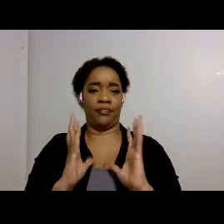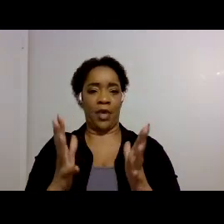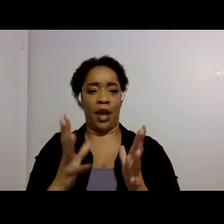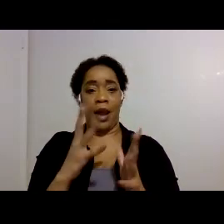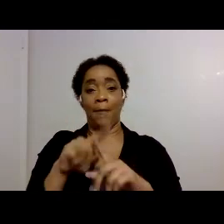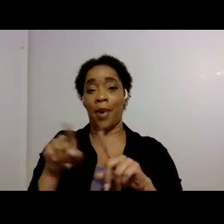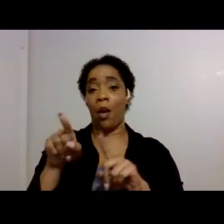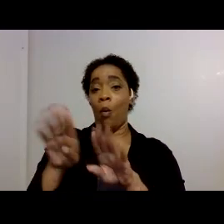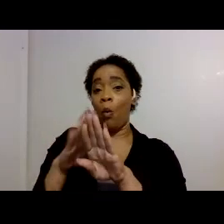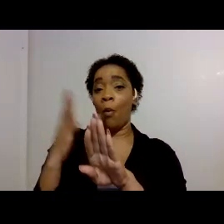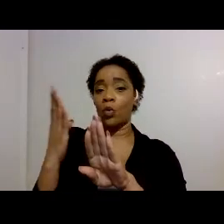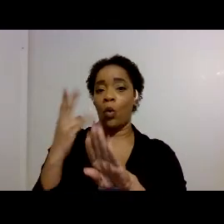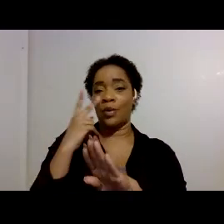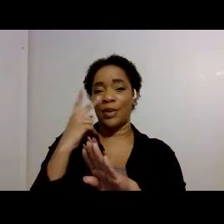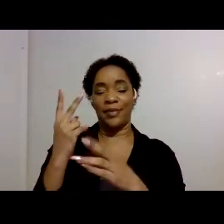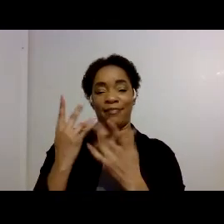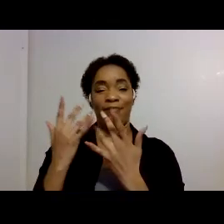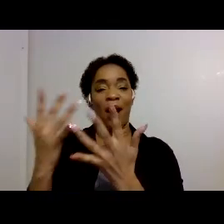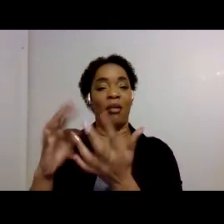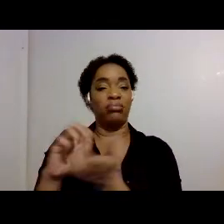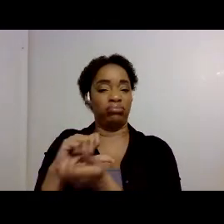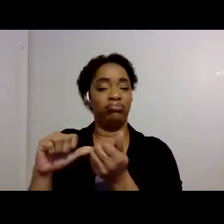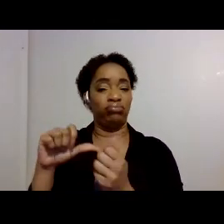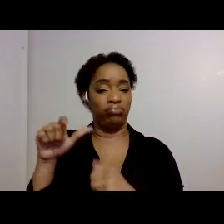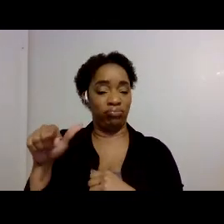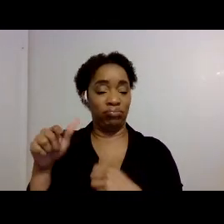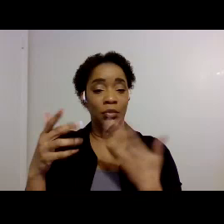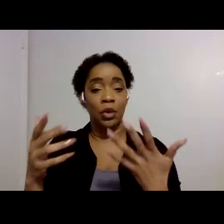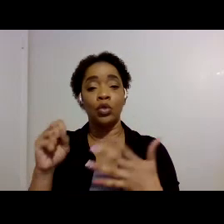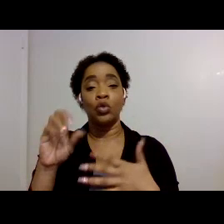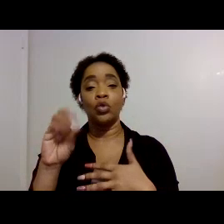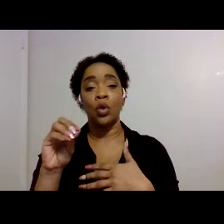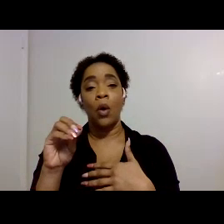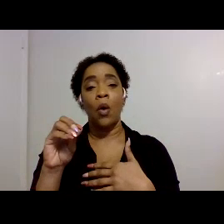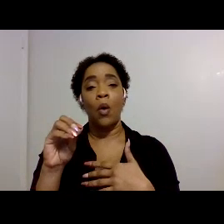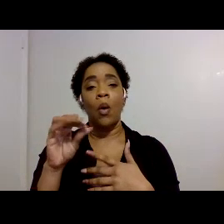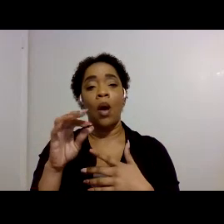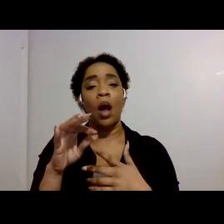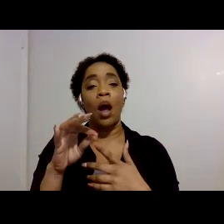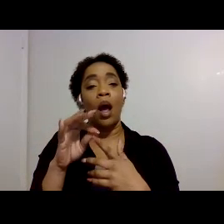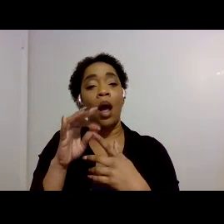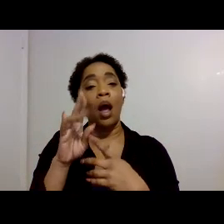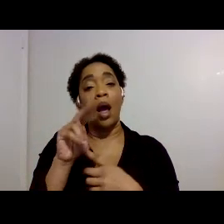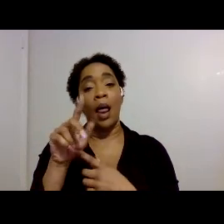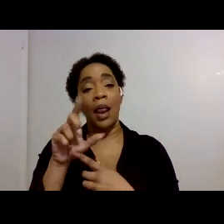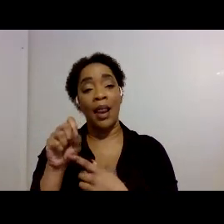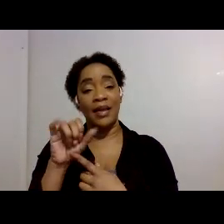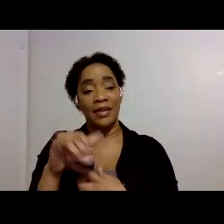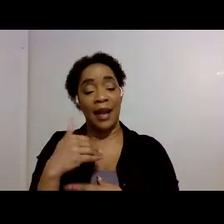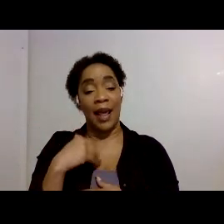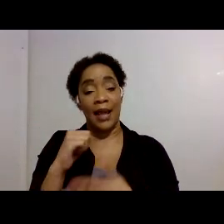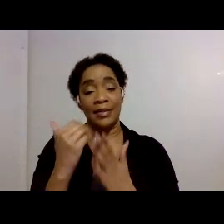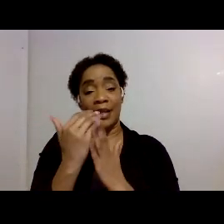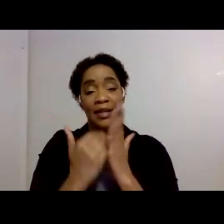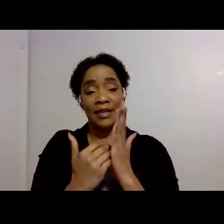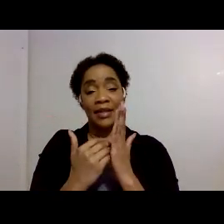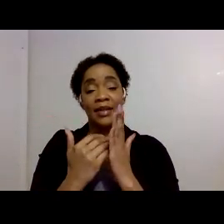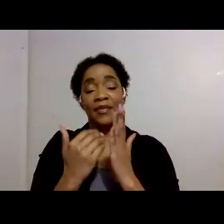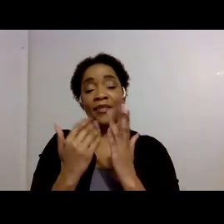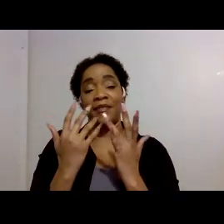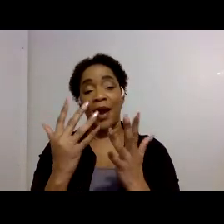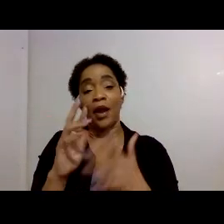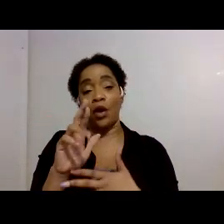fire. So off doors, unless it has a listed fire rating, which is on the left slide, they're a minimum of